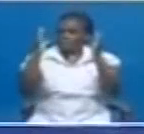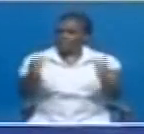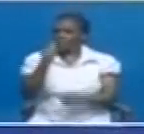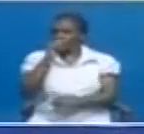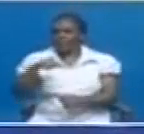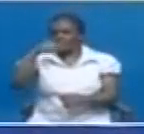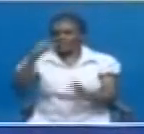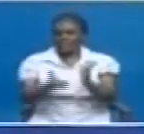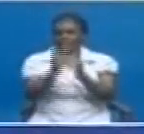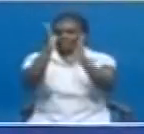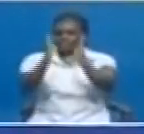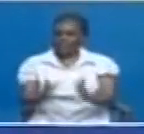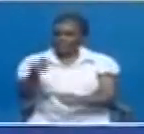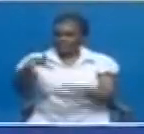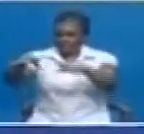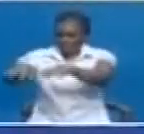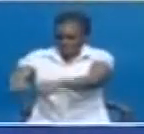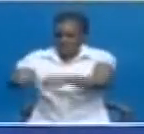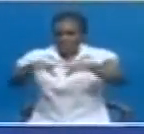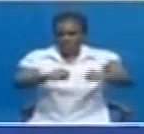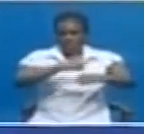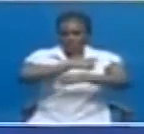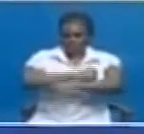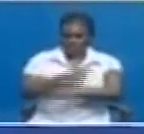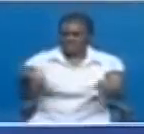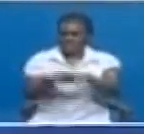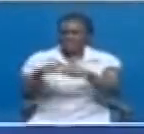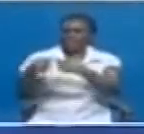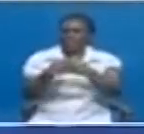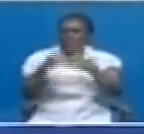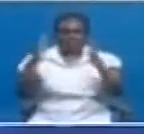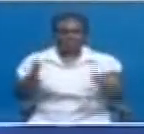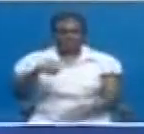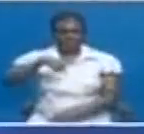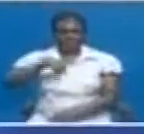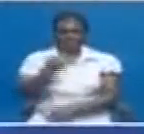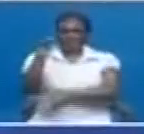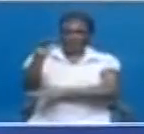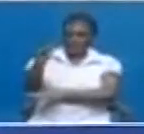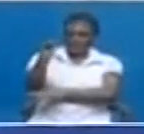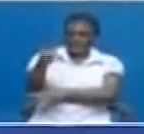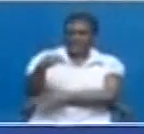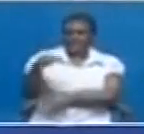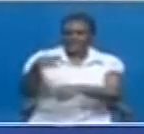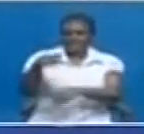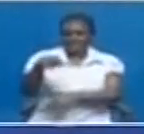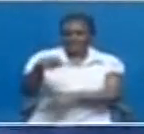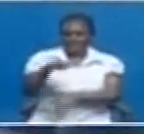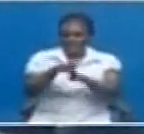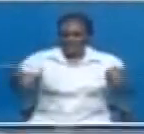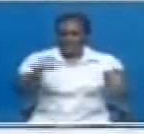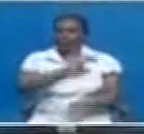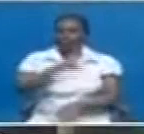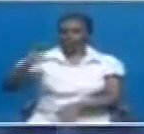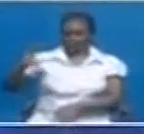private developers who are actually encroaching schools, and we are finding it a big challenge. I am appealing to the National Land Commission to